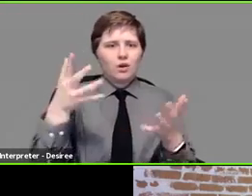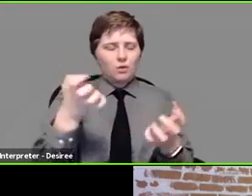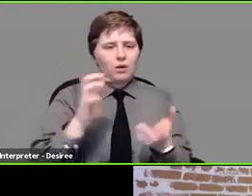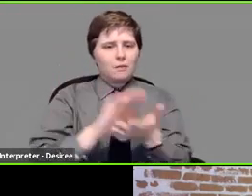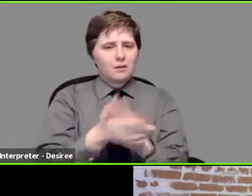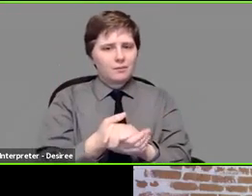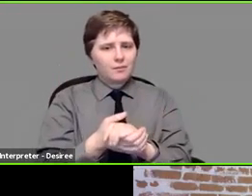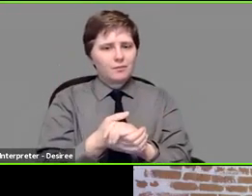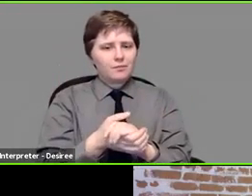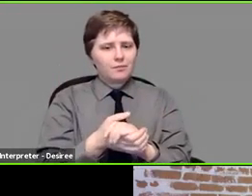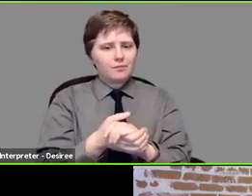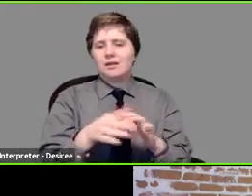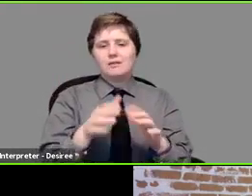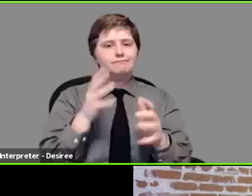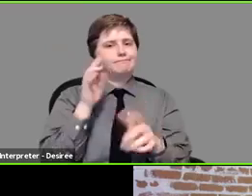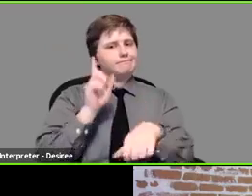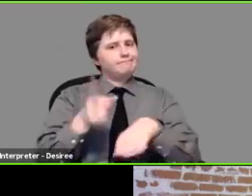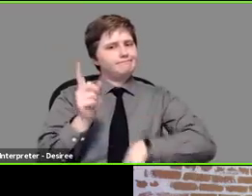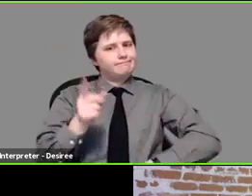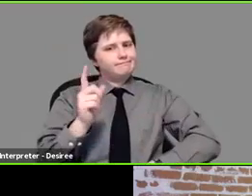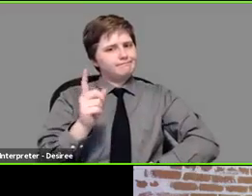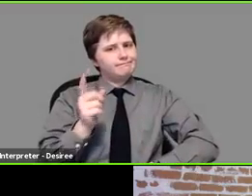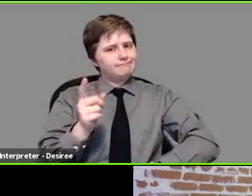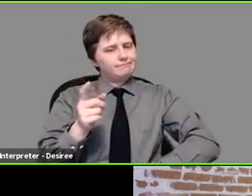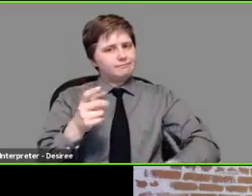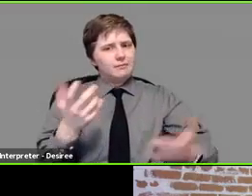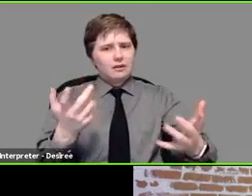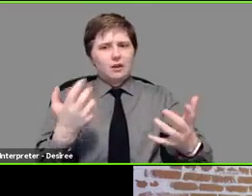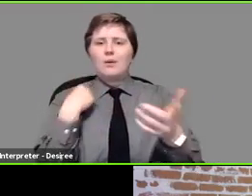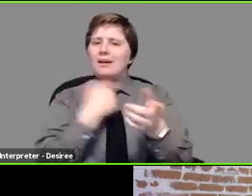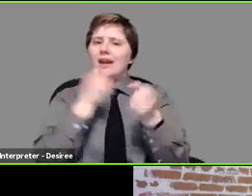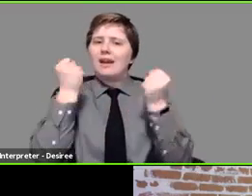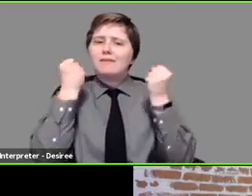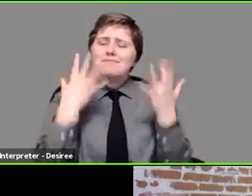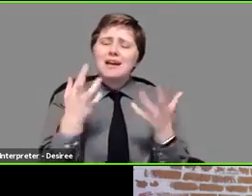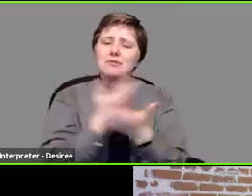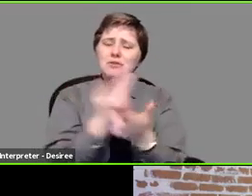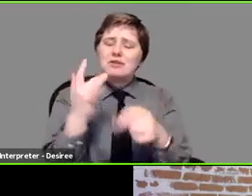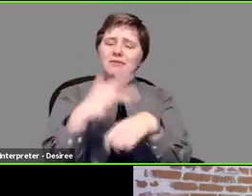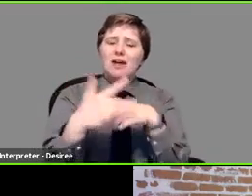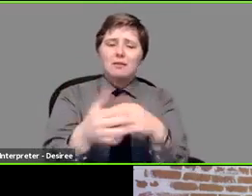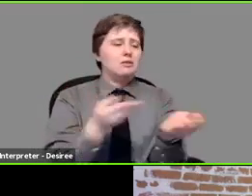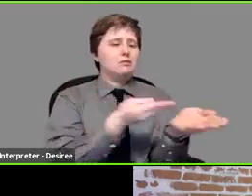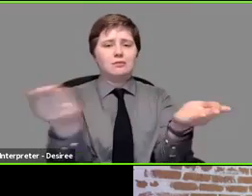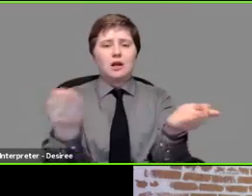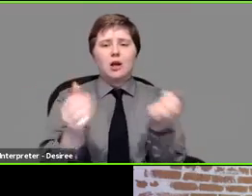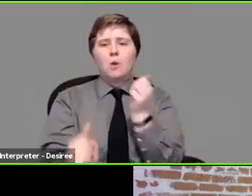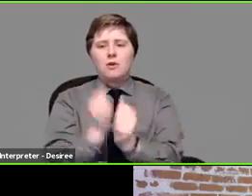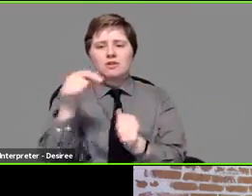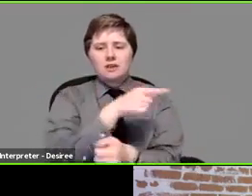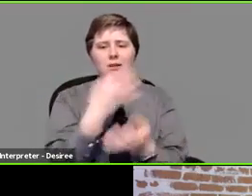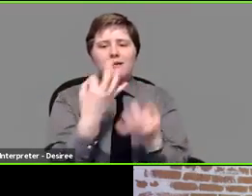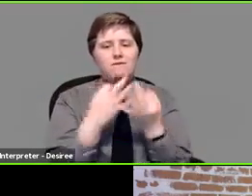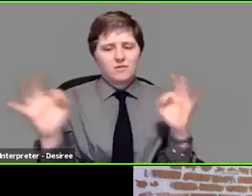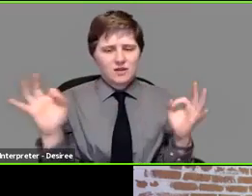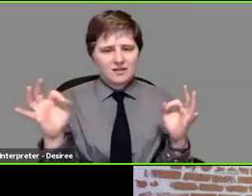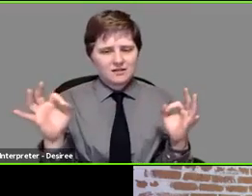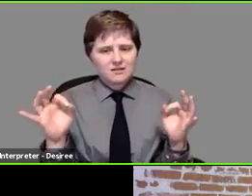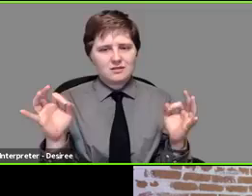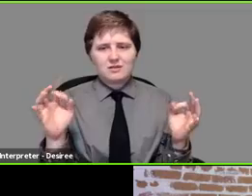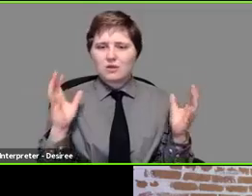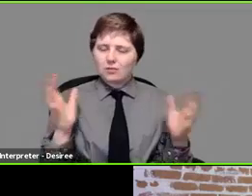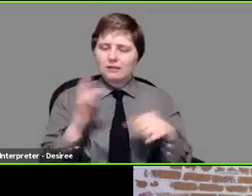then shame on you, because we just gave so many great resources. The majority of them are free. So please